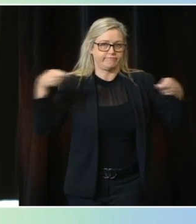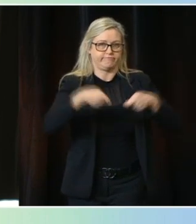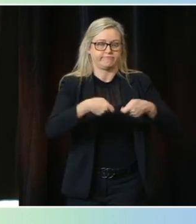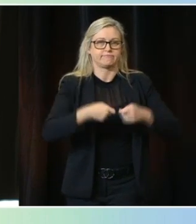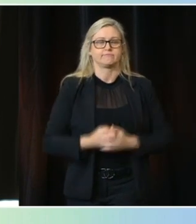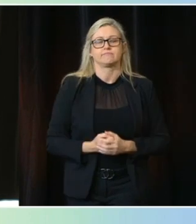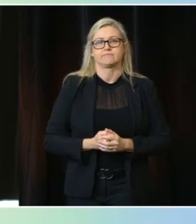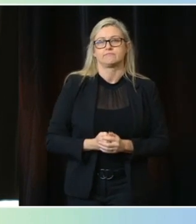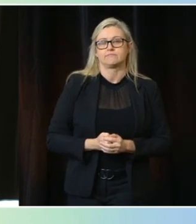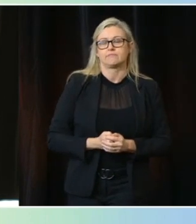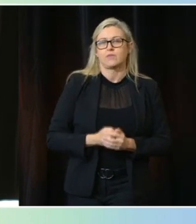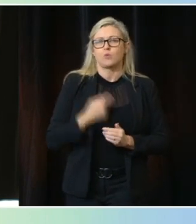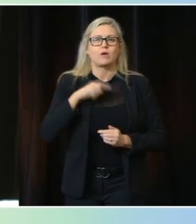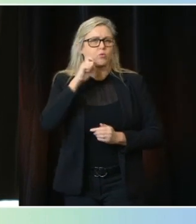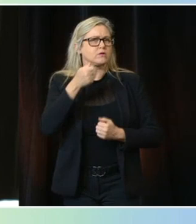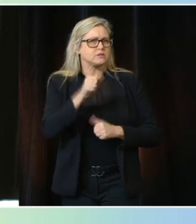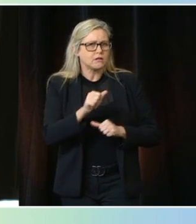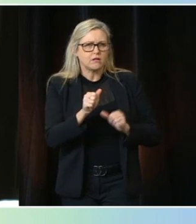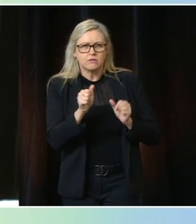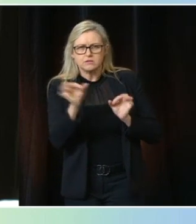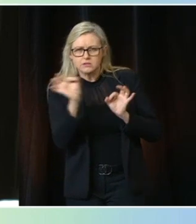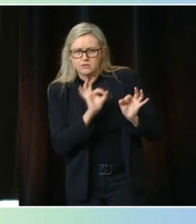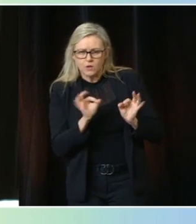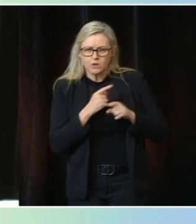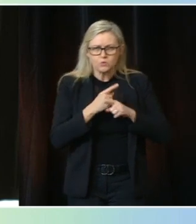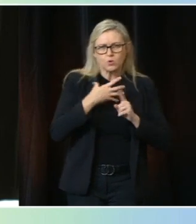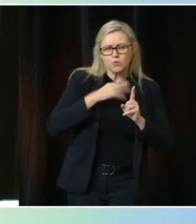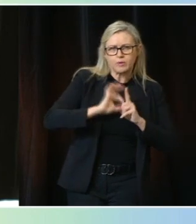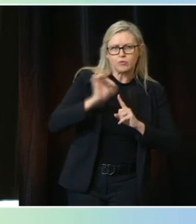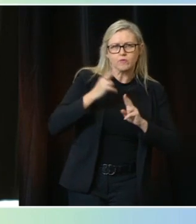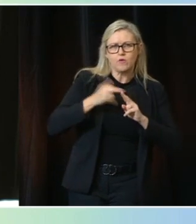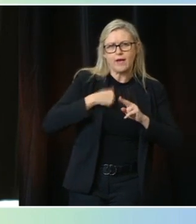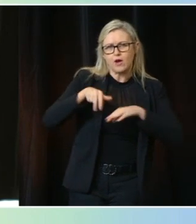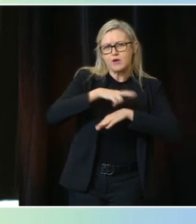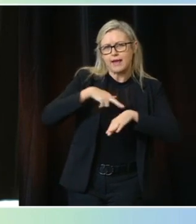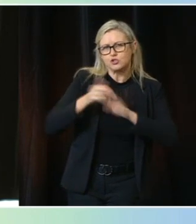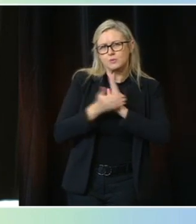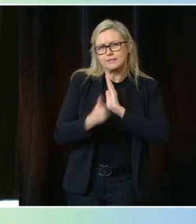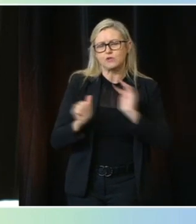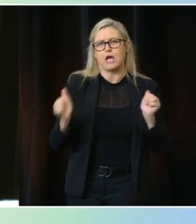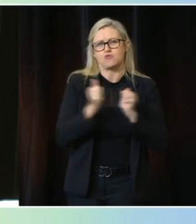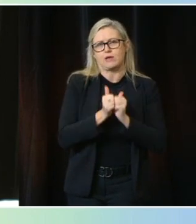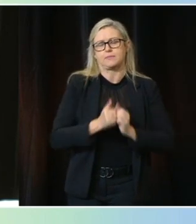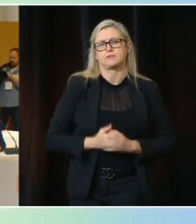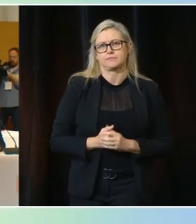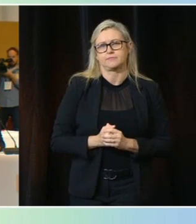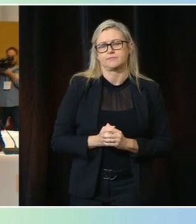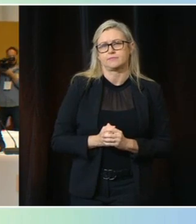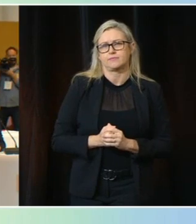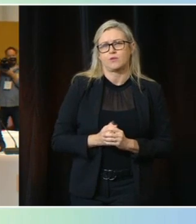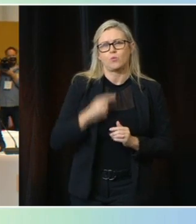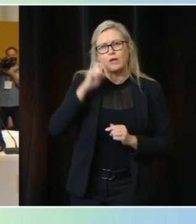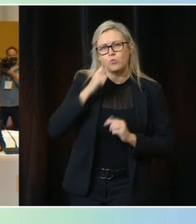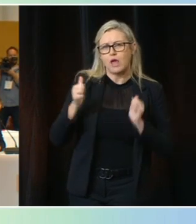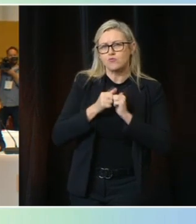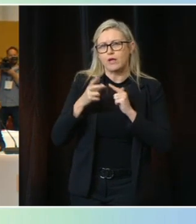on the design of the long-term National skills agreement and indeed we've agreed to the principles that will shape it